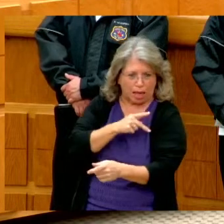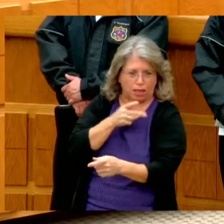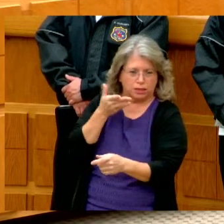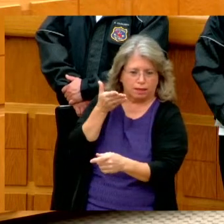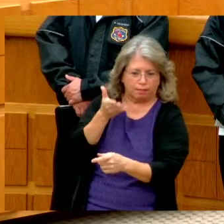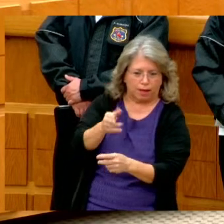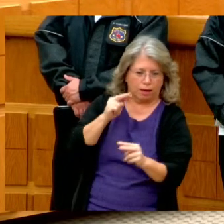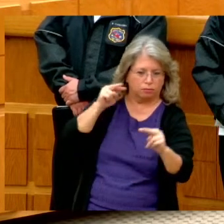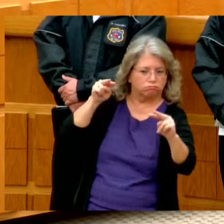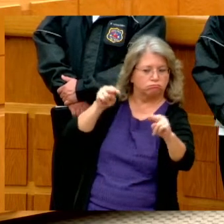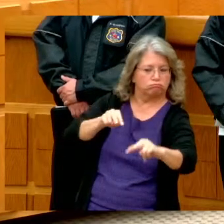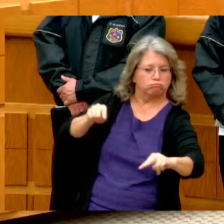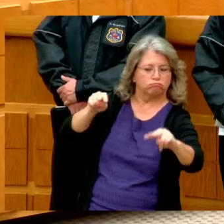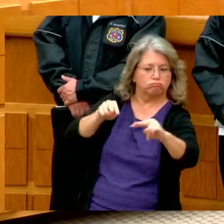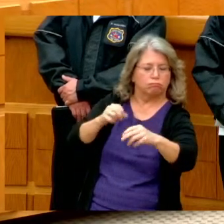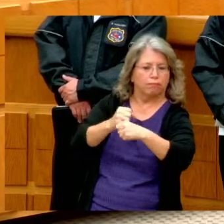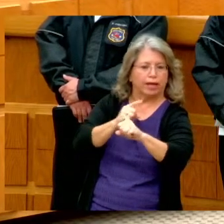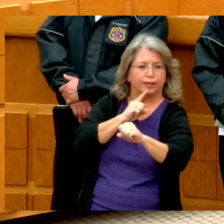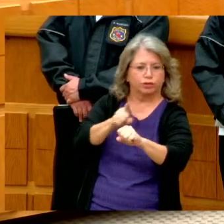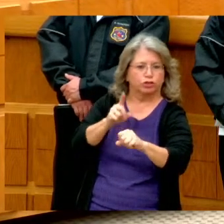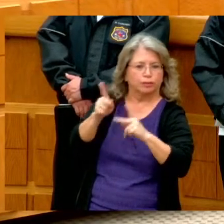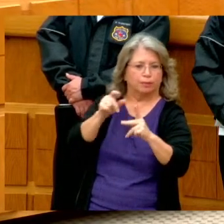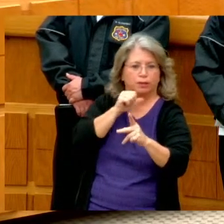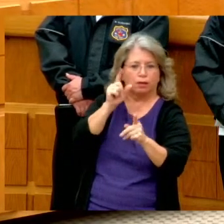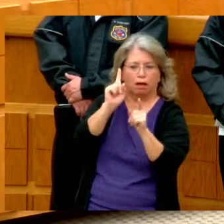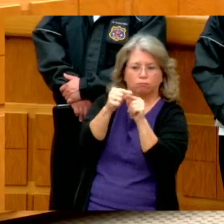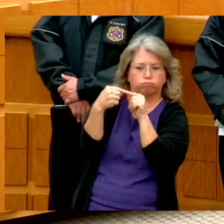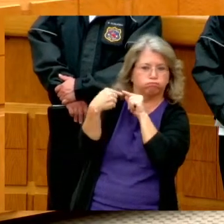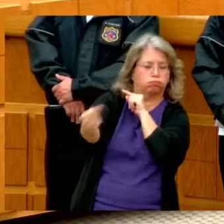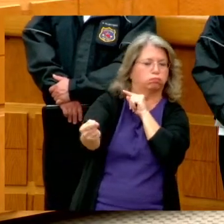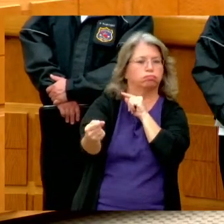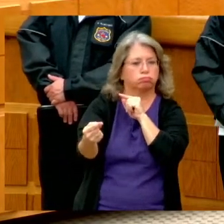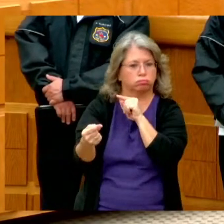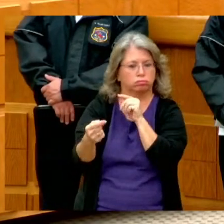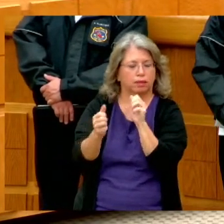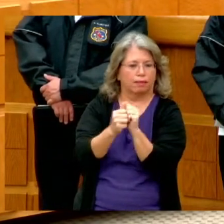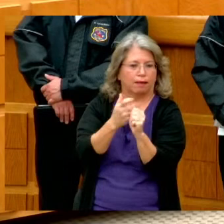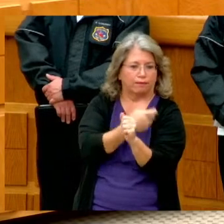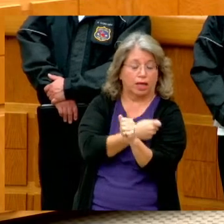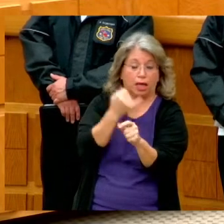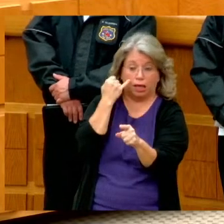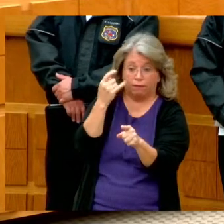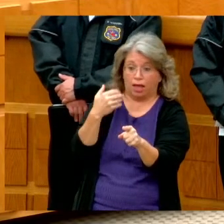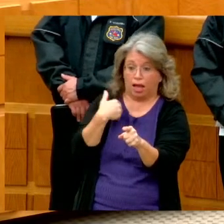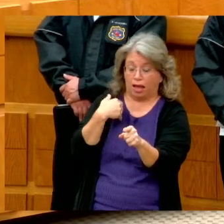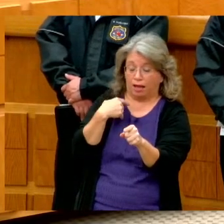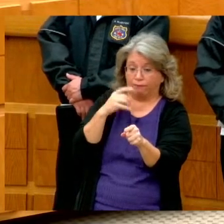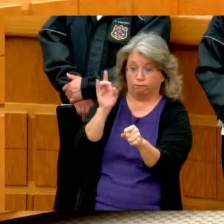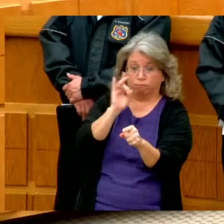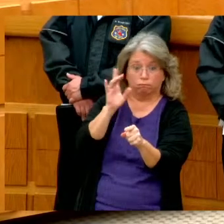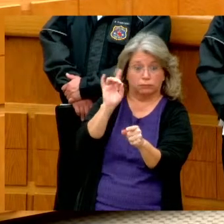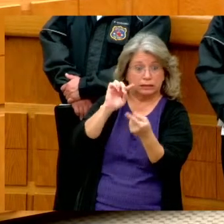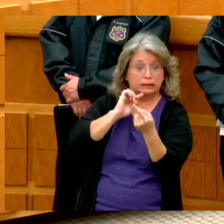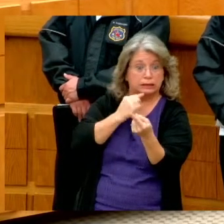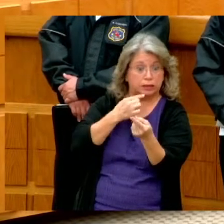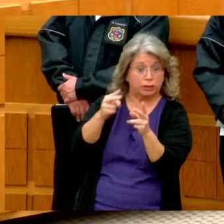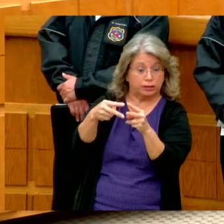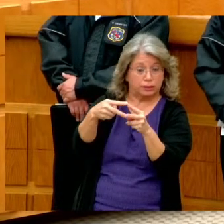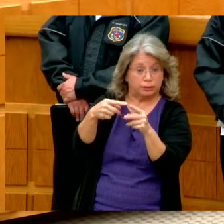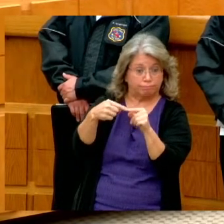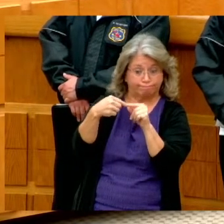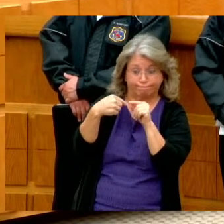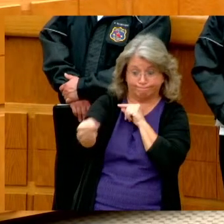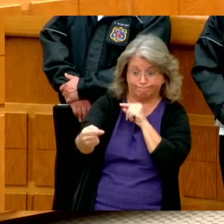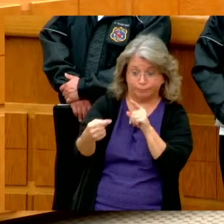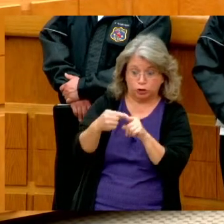make sure that nobody has an adverse reaction within those 15 minutes. If they have a severe allergic reaction to vaccine or